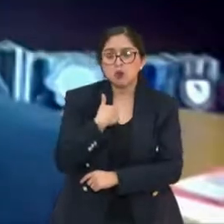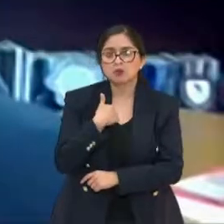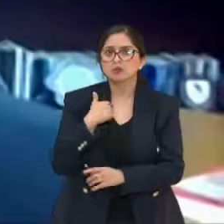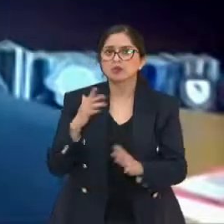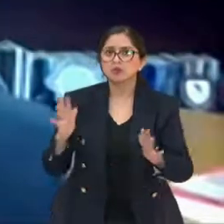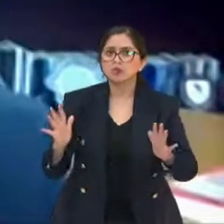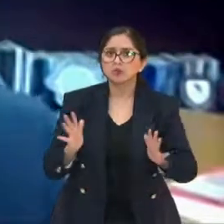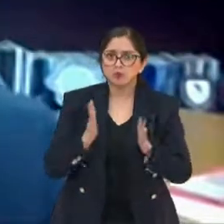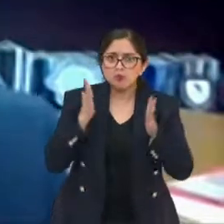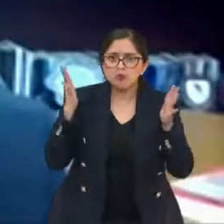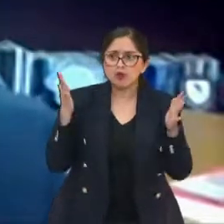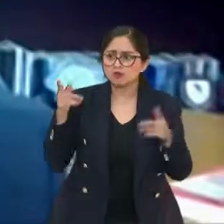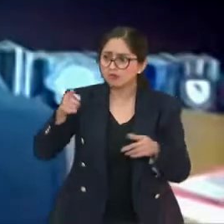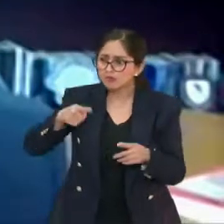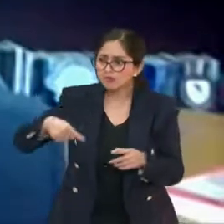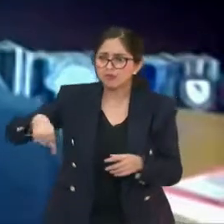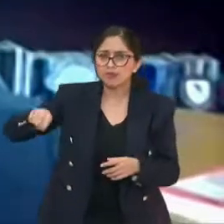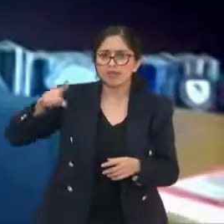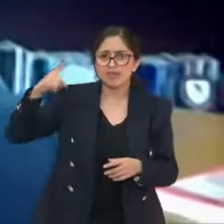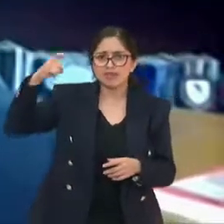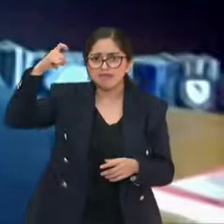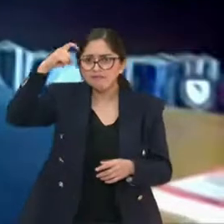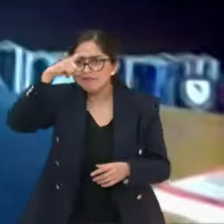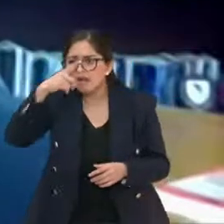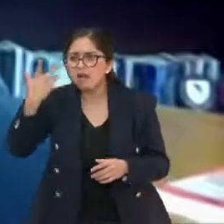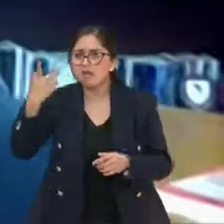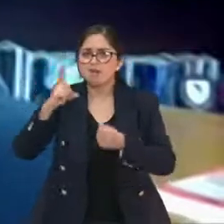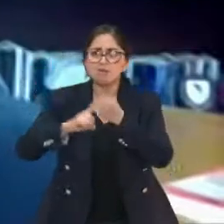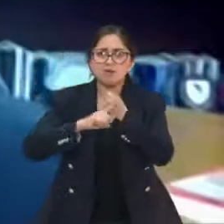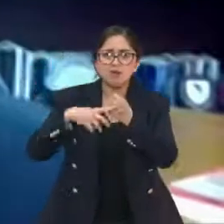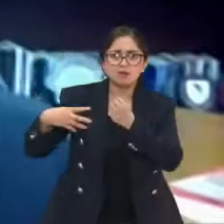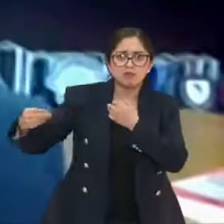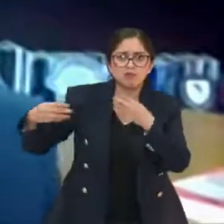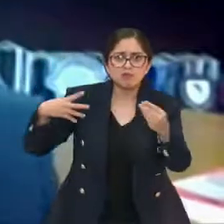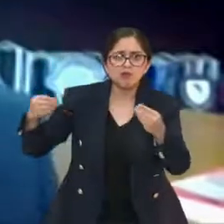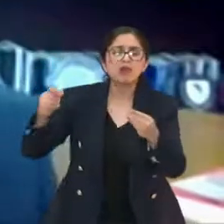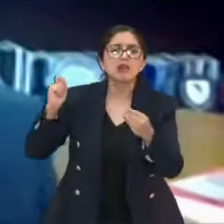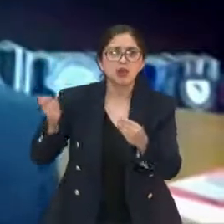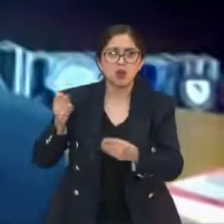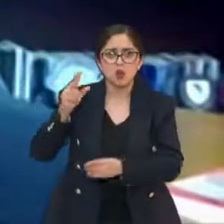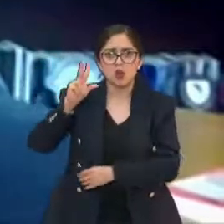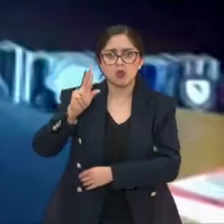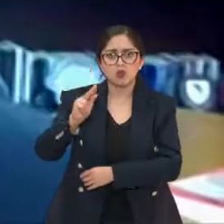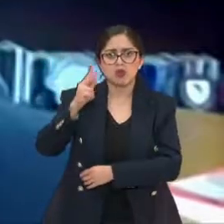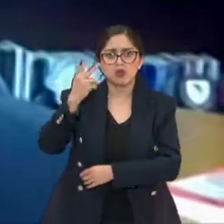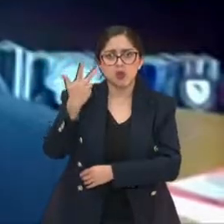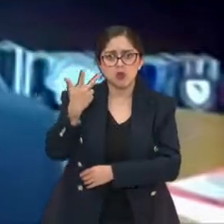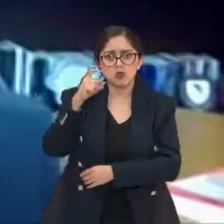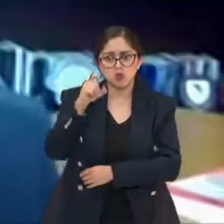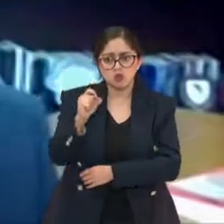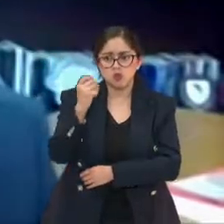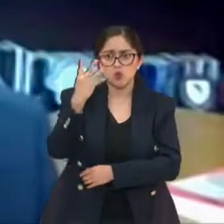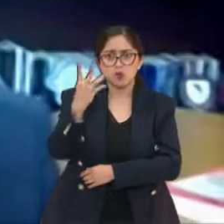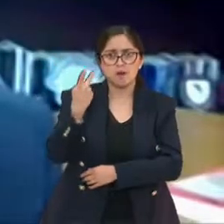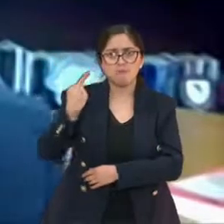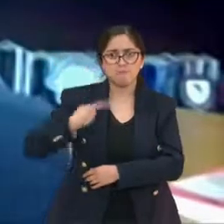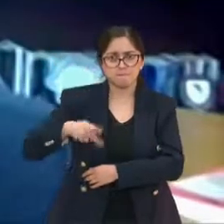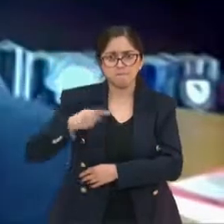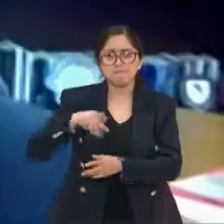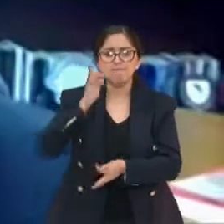elections on the elections day. So in spite of all the difficulties and the pandemics, you have